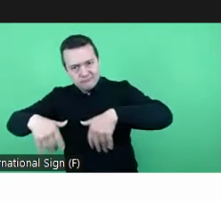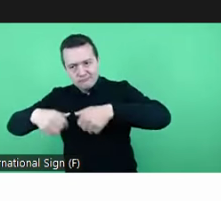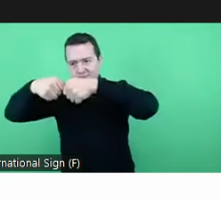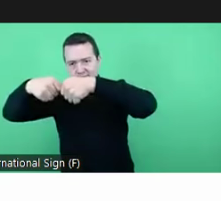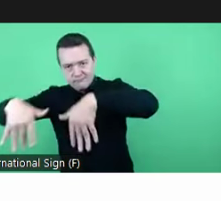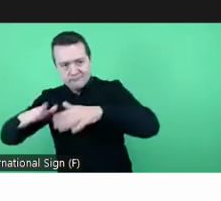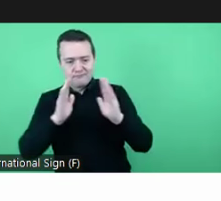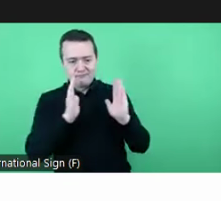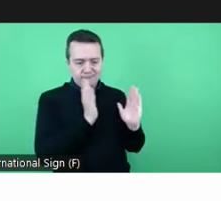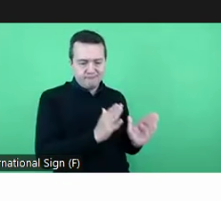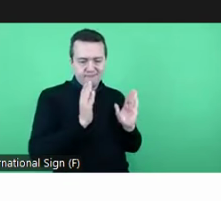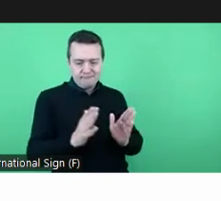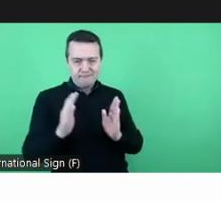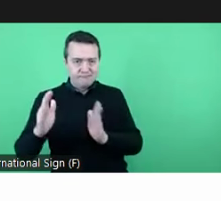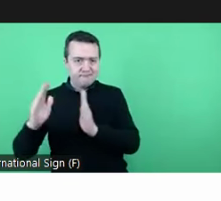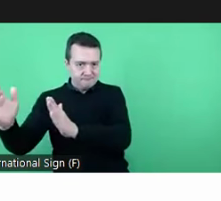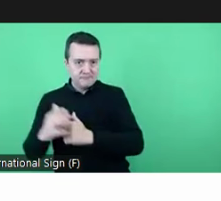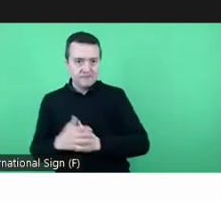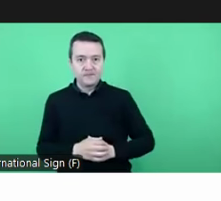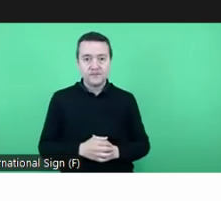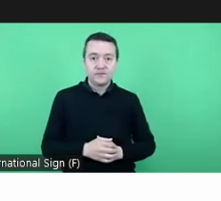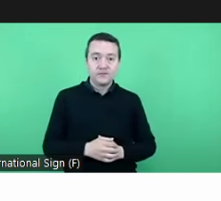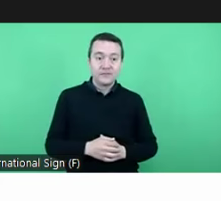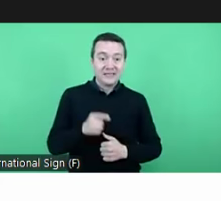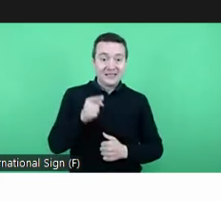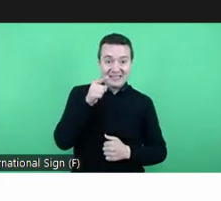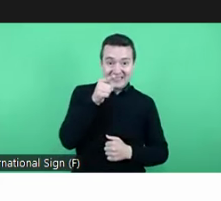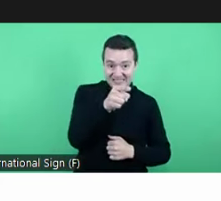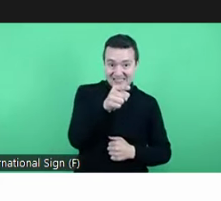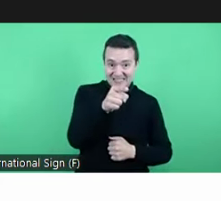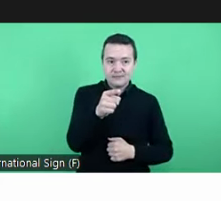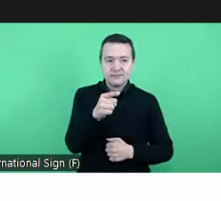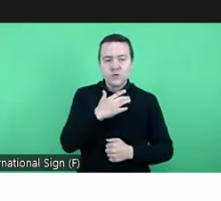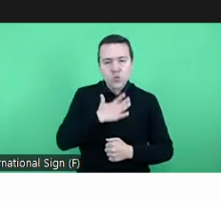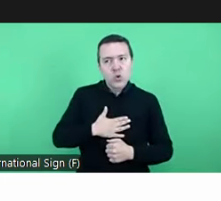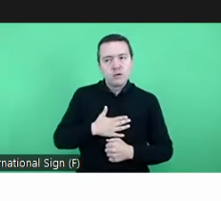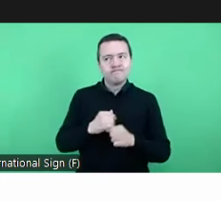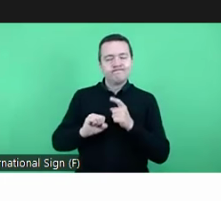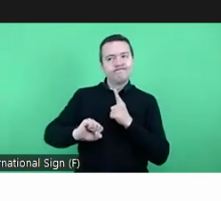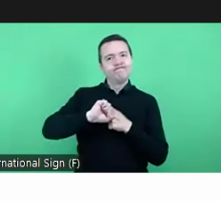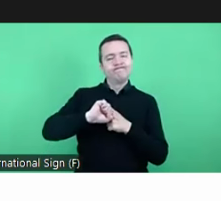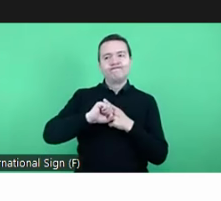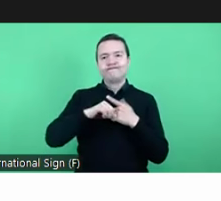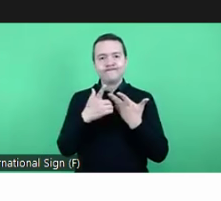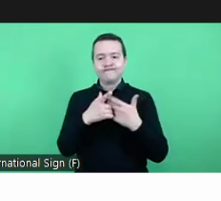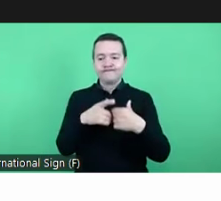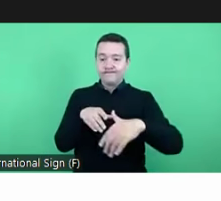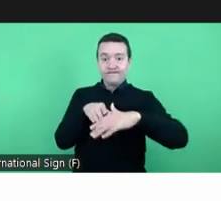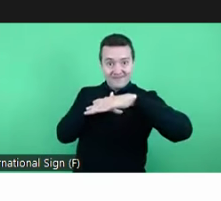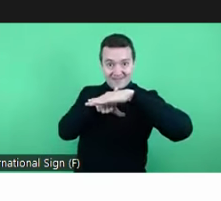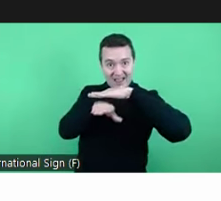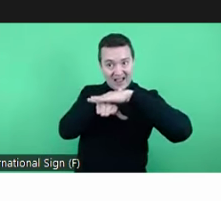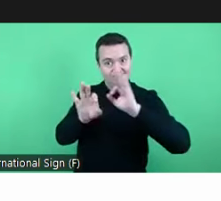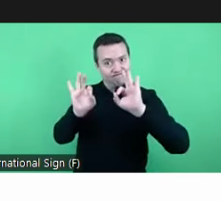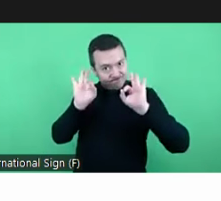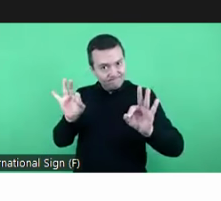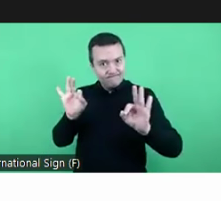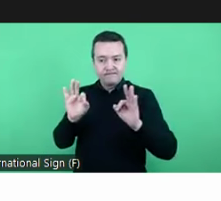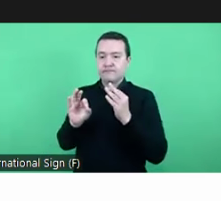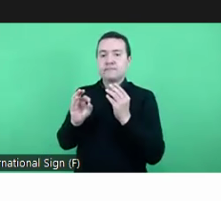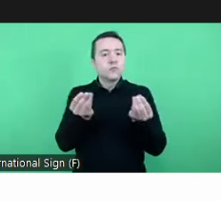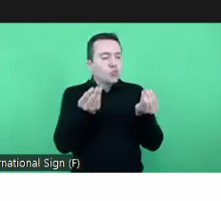same perspectiva provider. So from the del MIS, perspective el desafío es fortalecer of el acceso needs, the challenge oportuno is y la to calidad de la strengthen cobertura access regular, de modo que and the esta quality